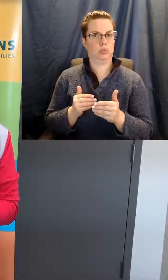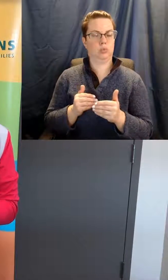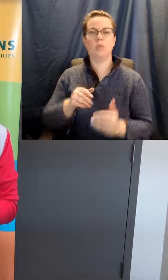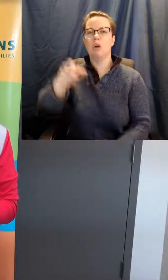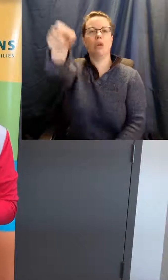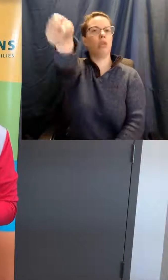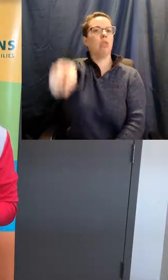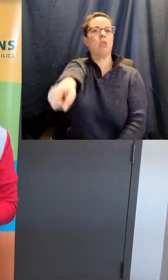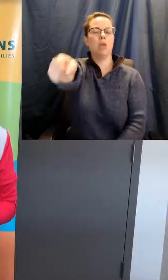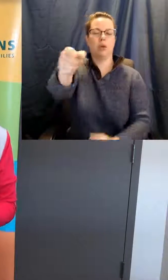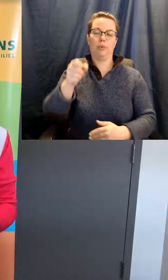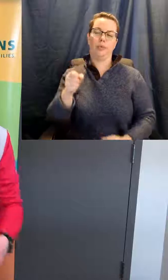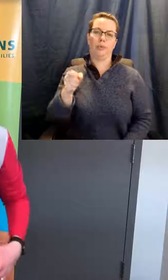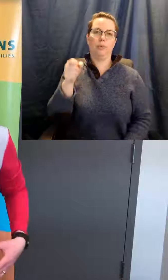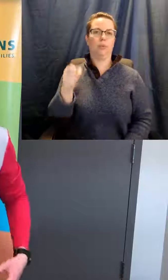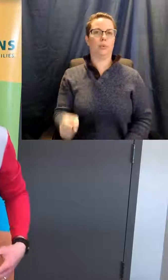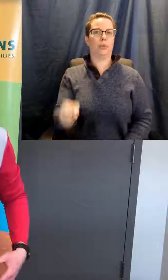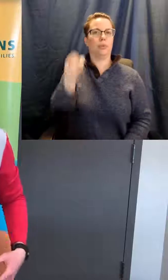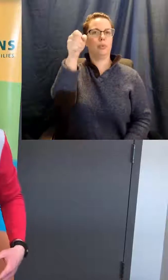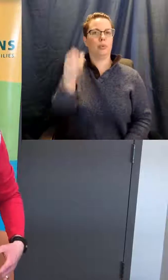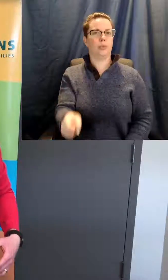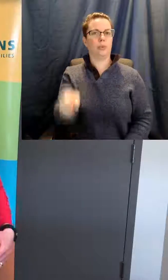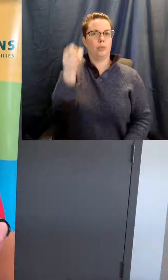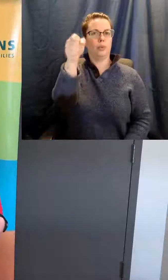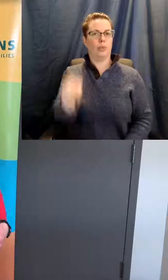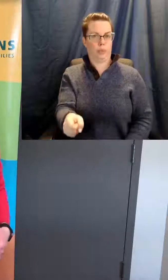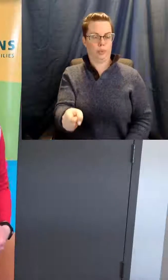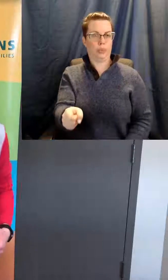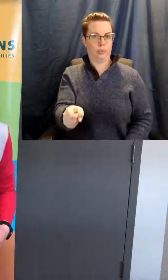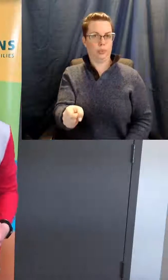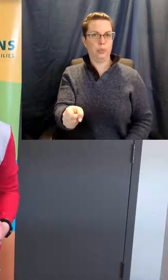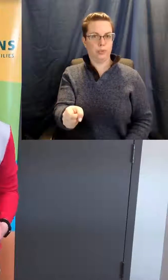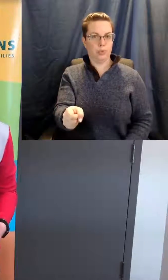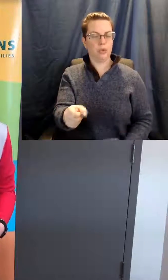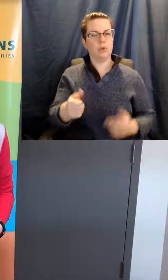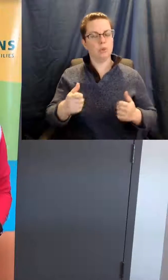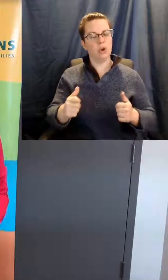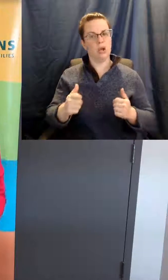We're trying to keep ourselves as close to our base of support as possible.